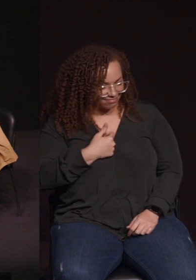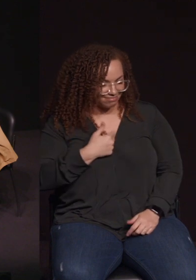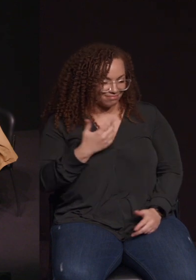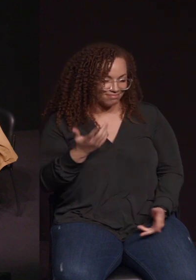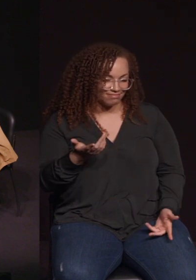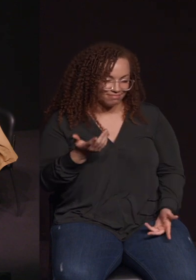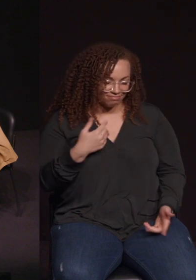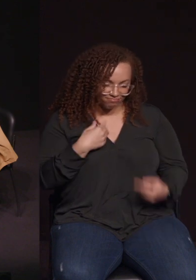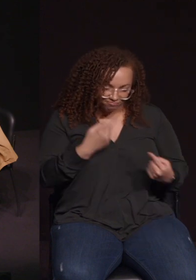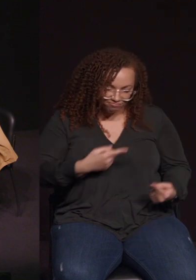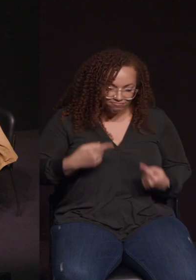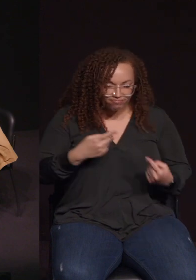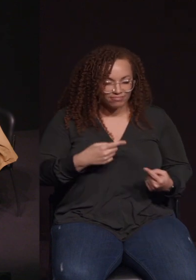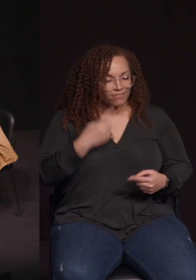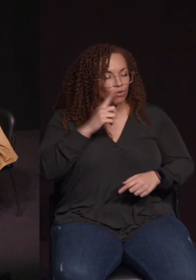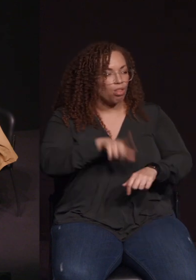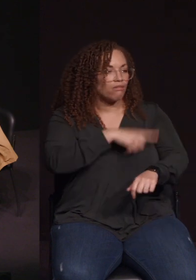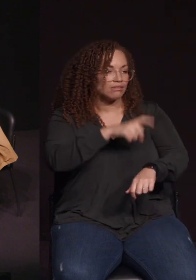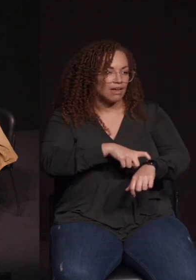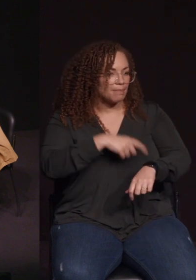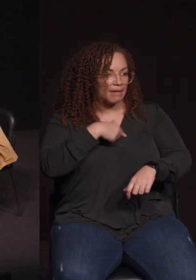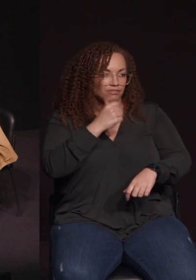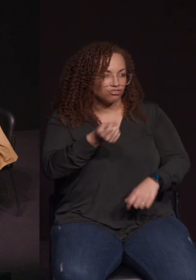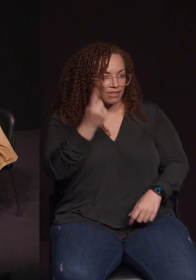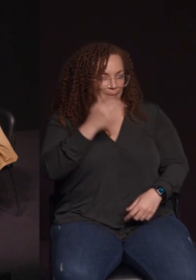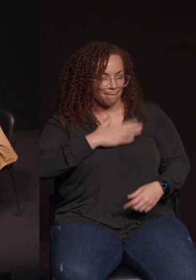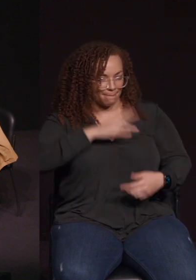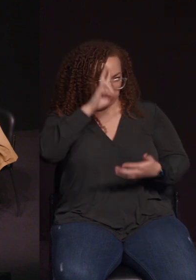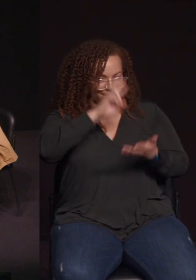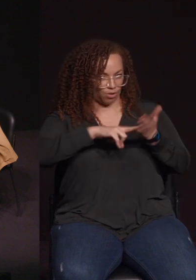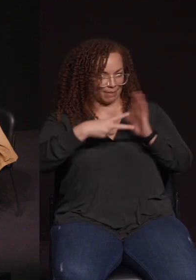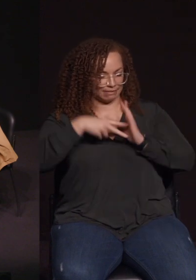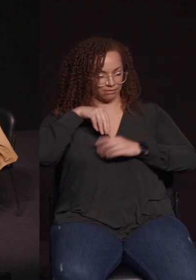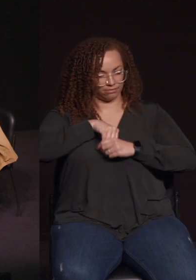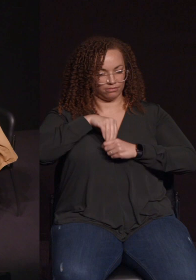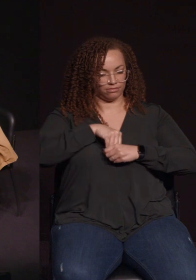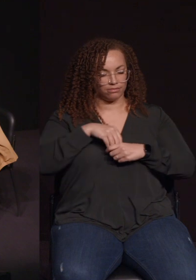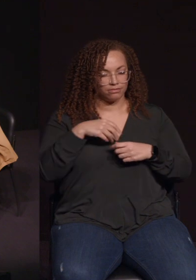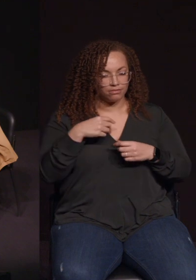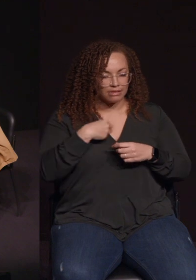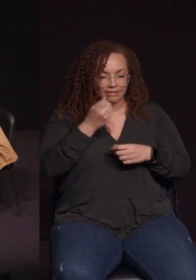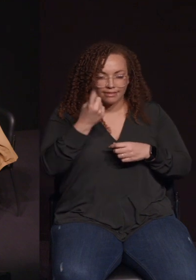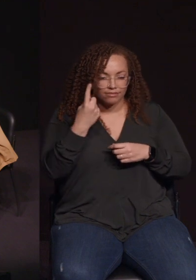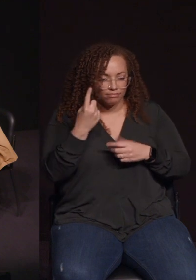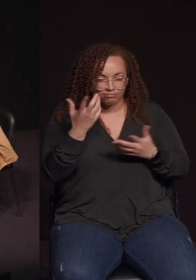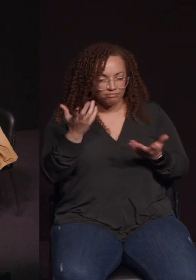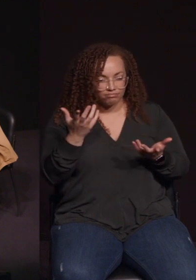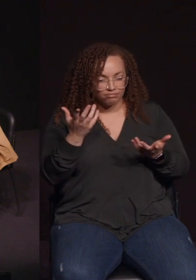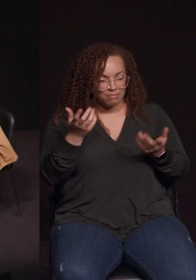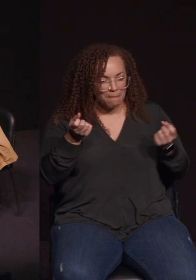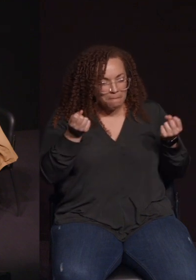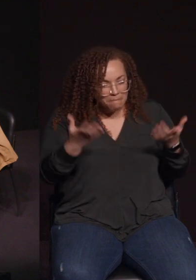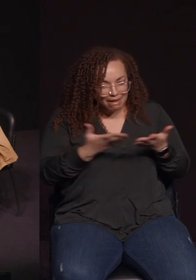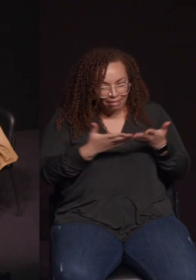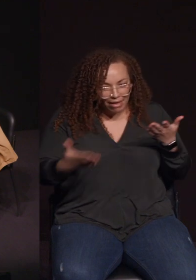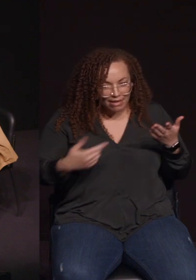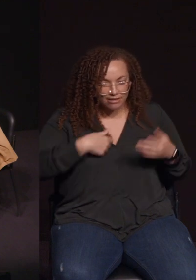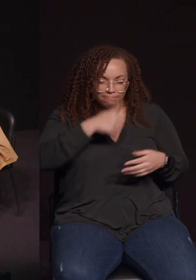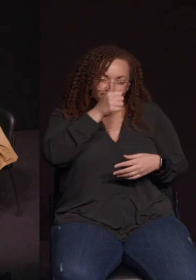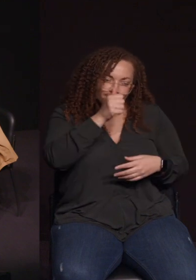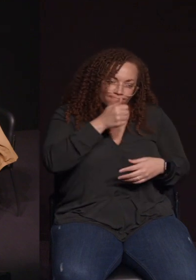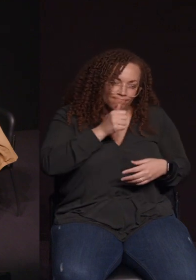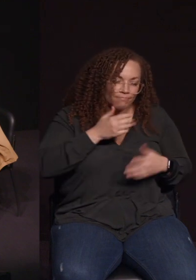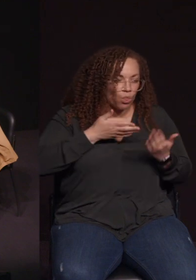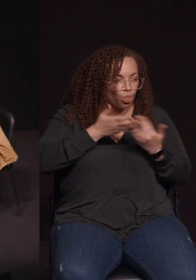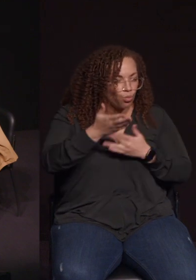I didn't really understand what my purpose was. And I didn't understand a lot of the things that I went through in my